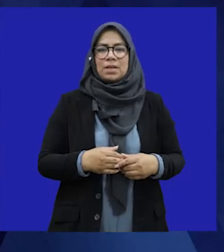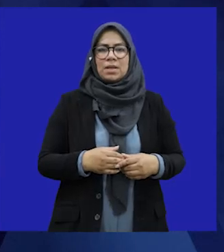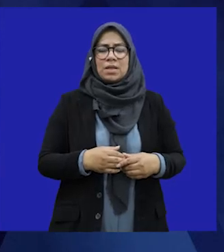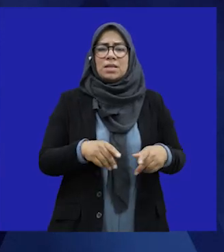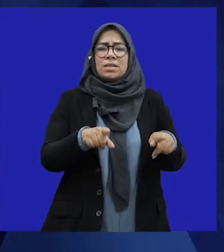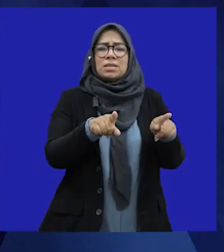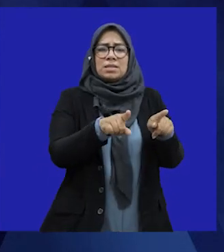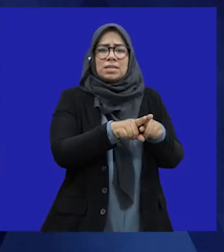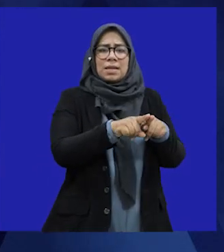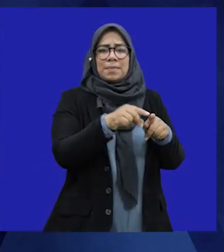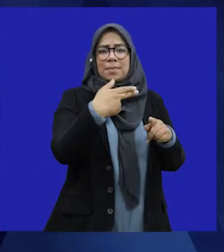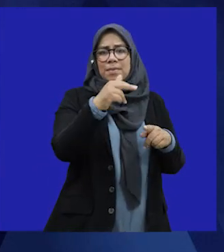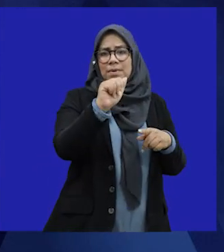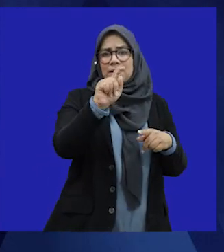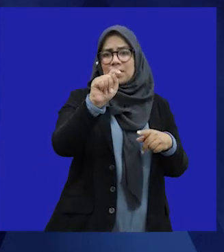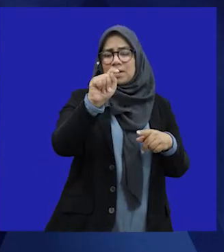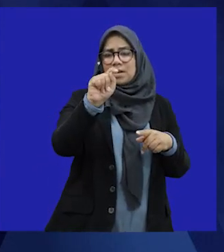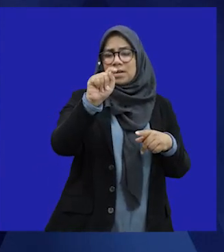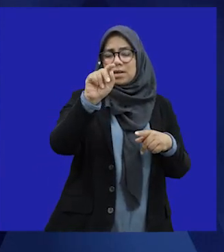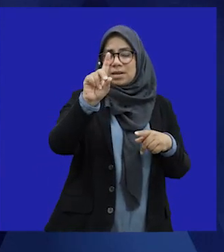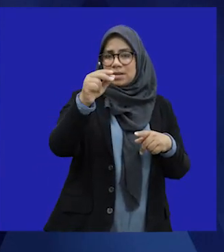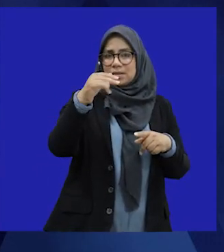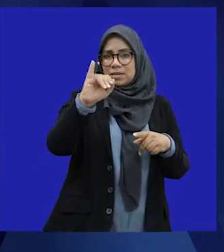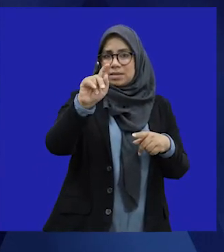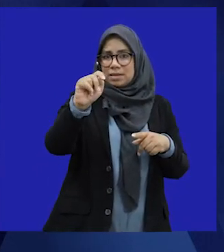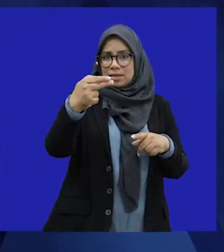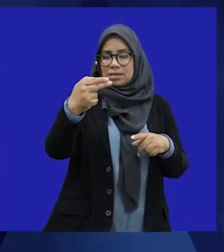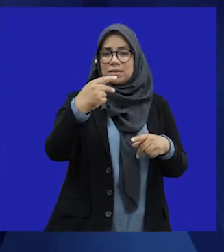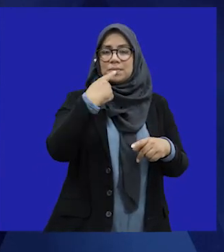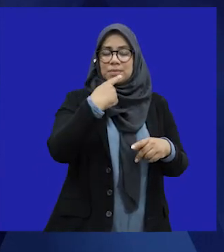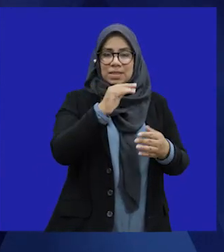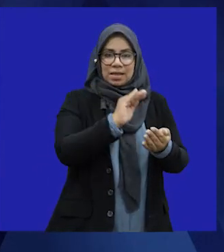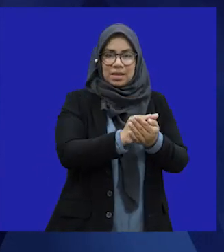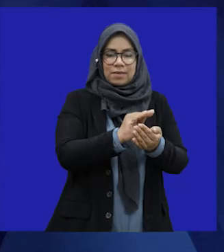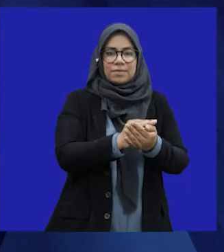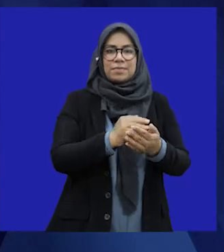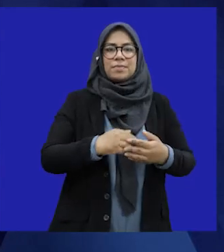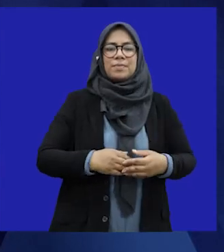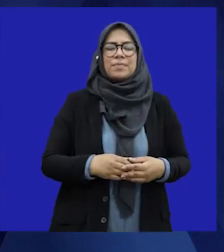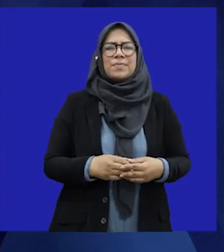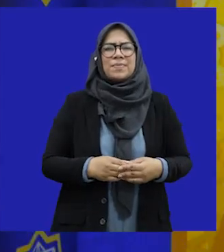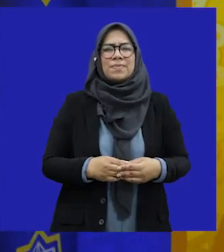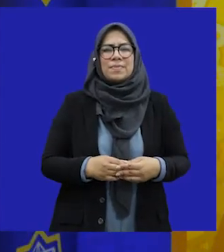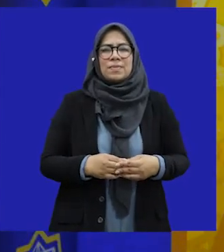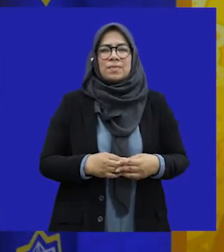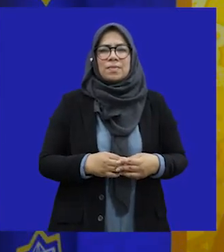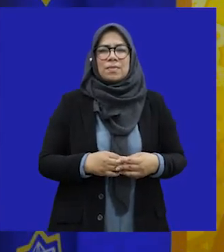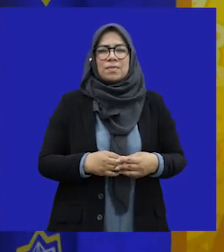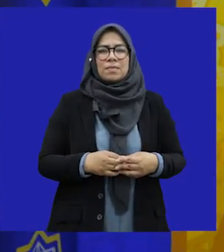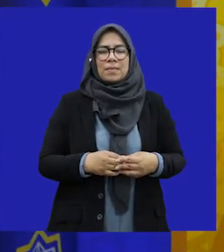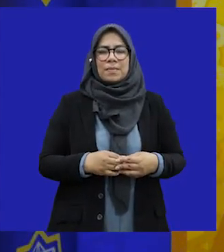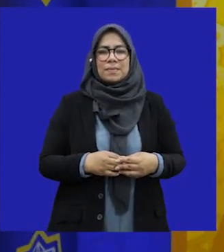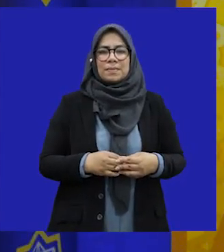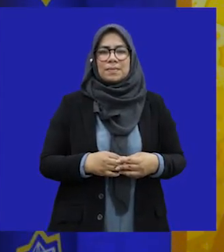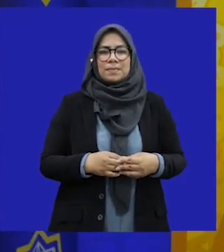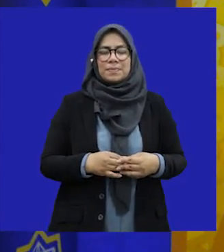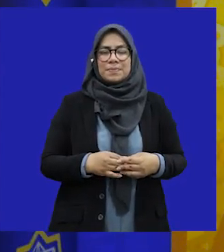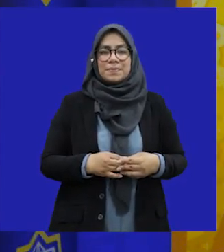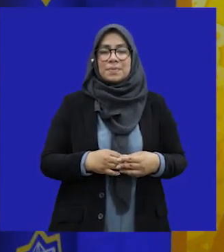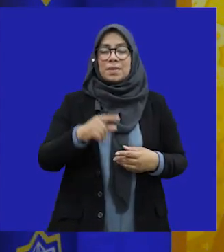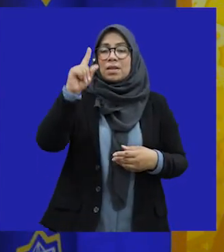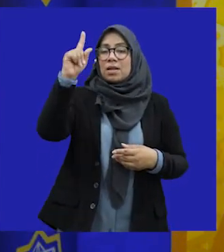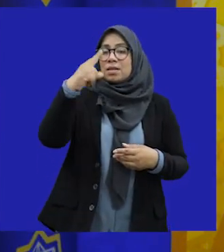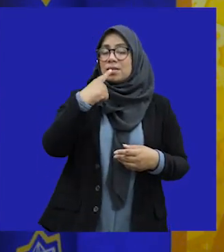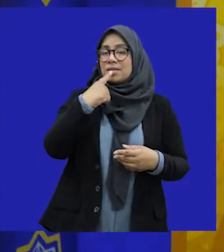rahimahullah narrates in his Sahih from the authority of Abu Hurairah radiyallahu anhu that the Messenger of